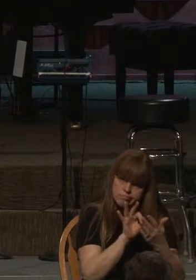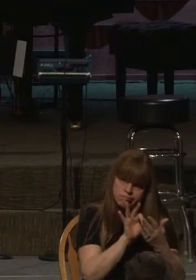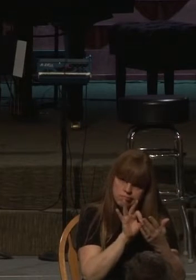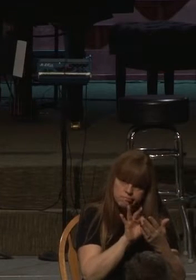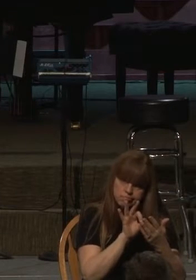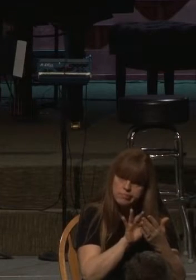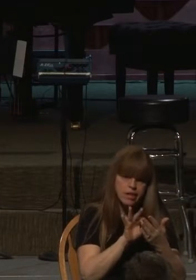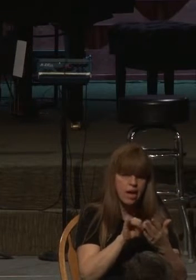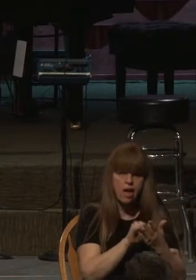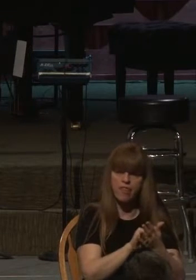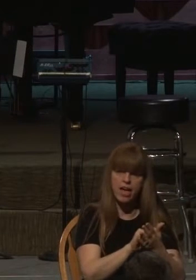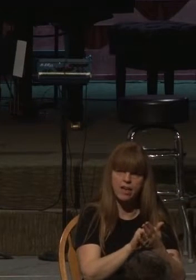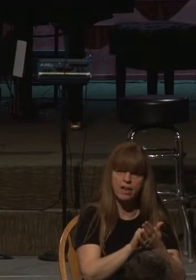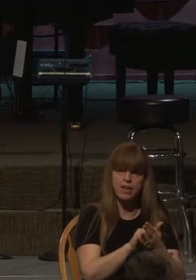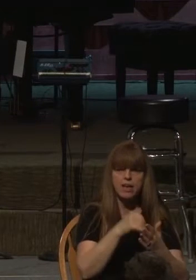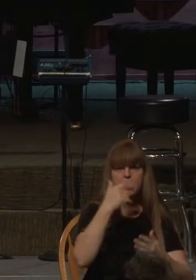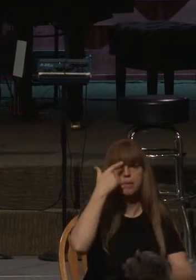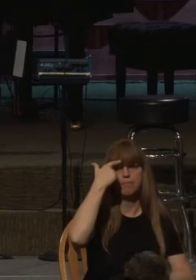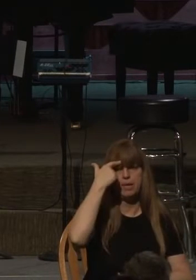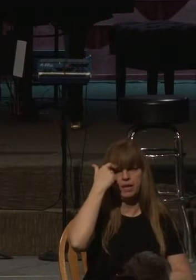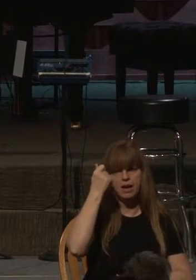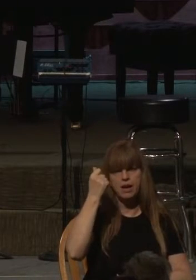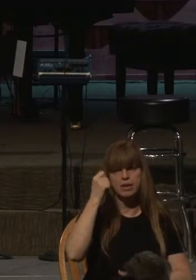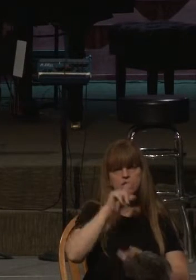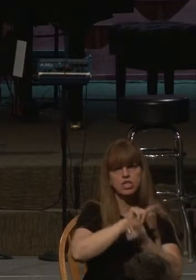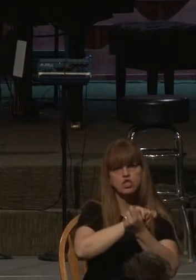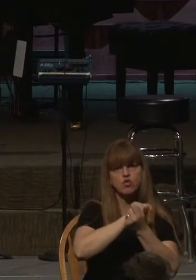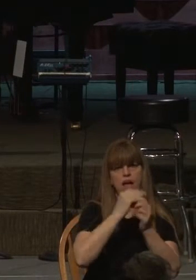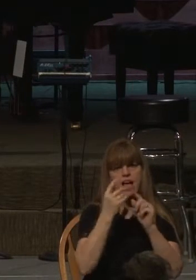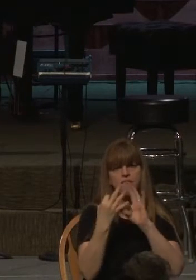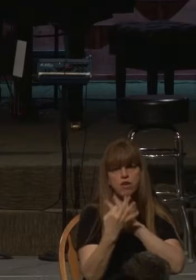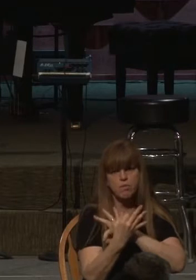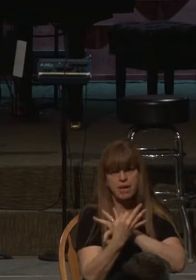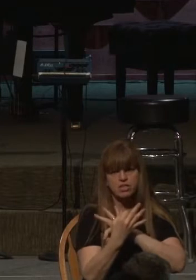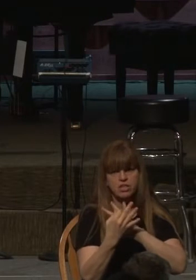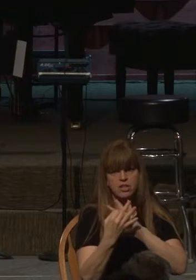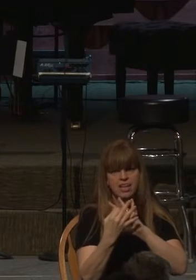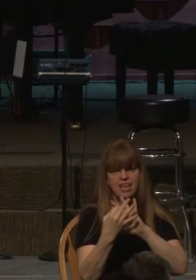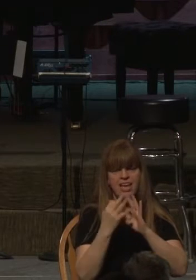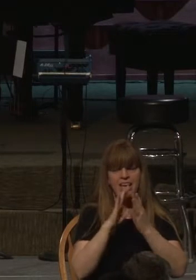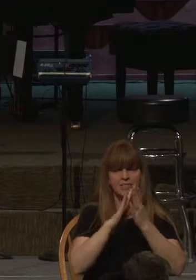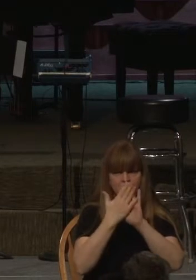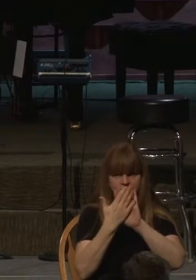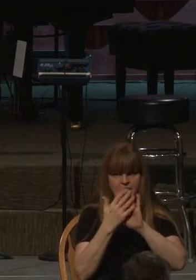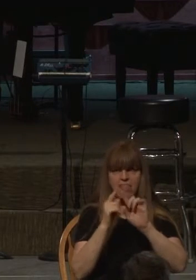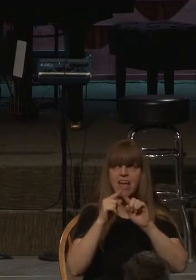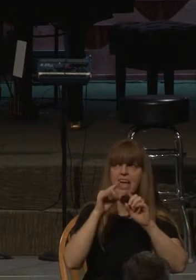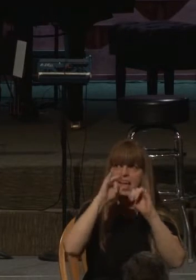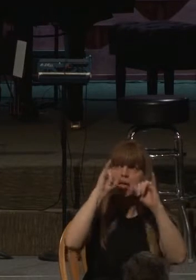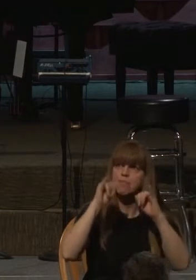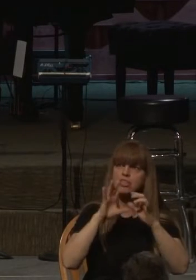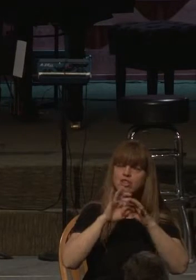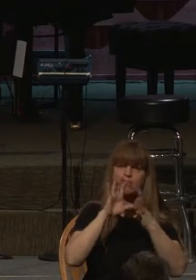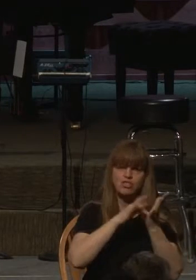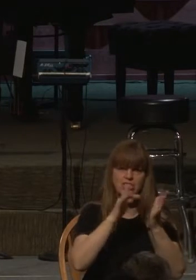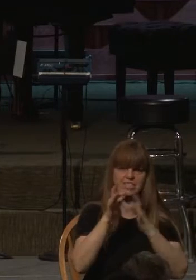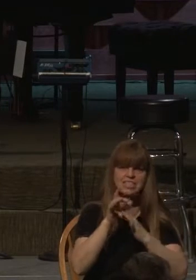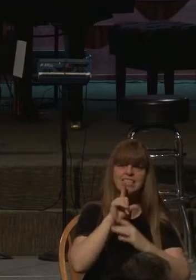degree? The answer is because transformation toward the image of Jesus Christ is the reason for saving